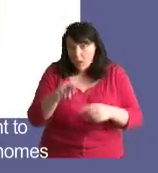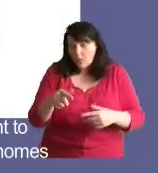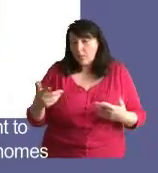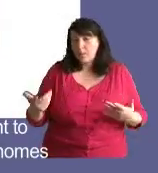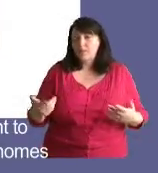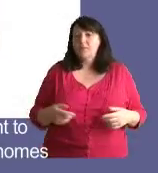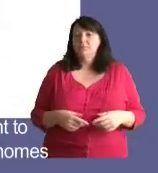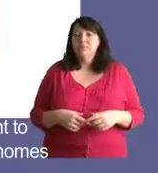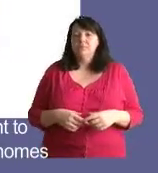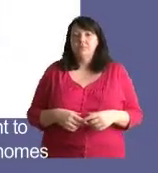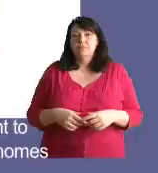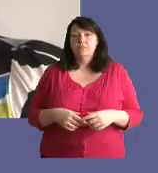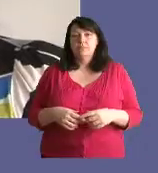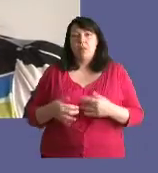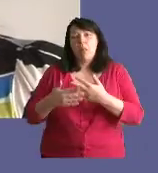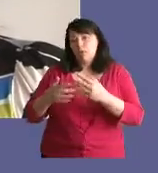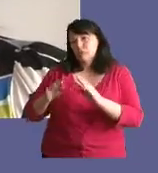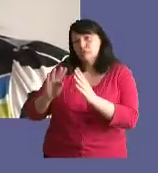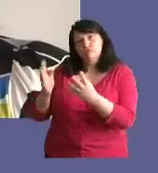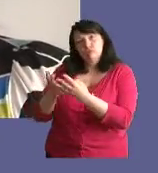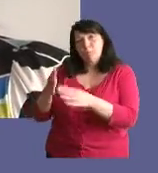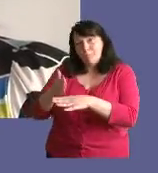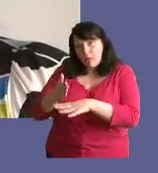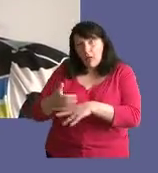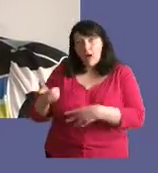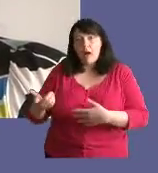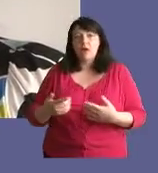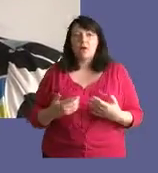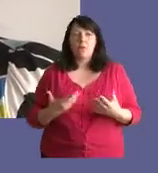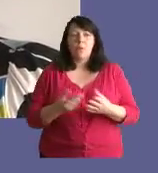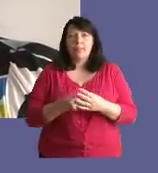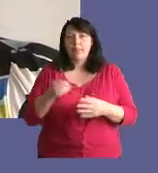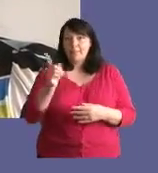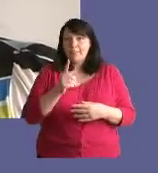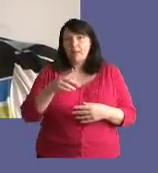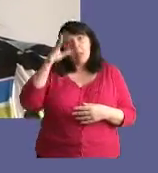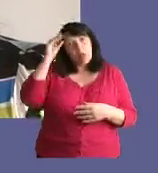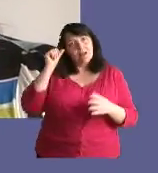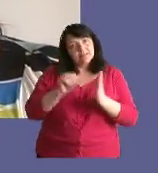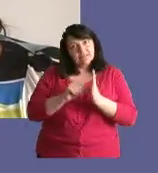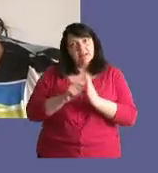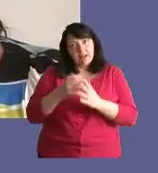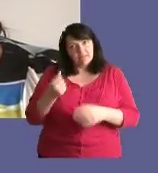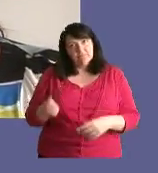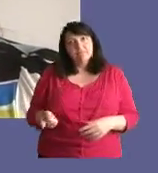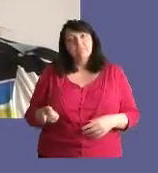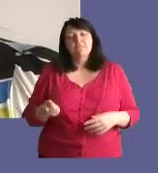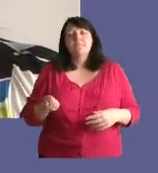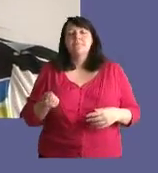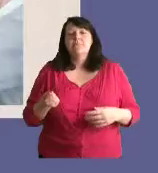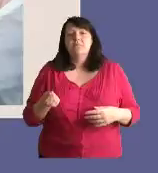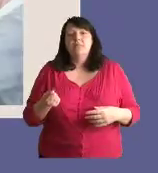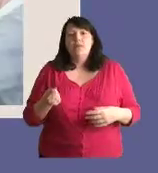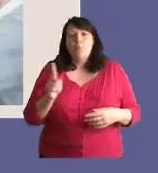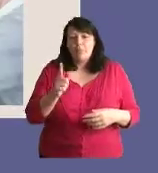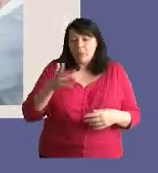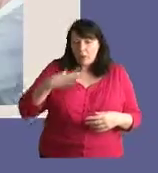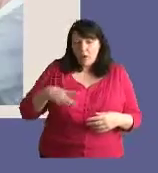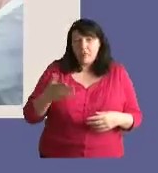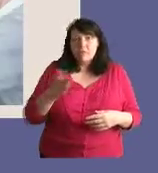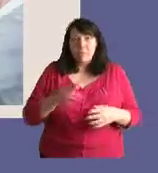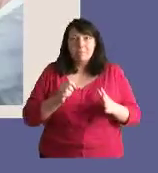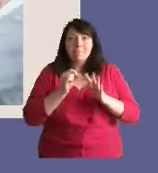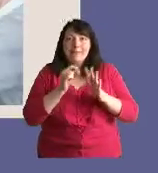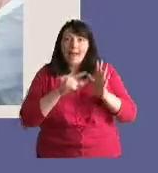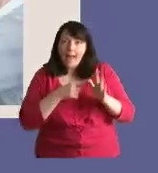other people's homes, and did a lot of group work with people with learning difficulties and what they